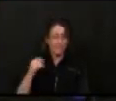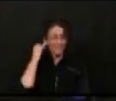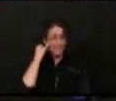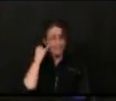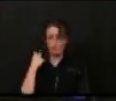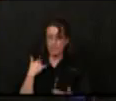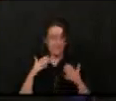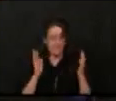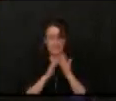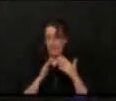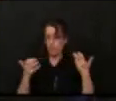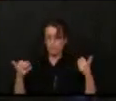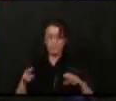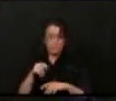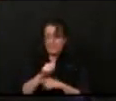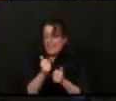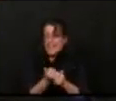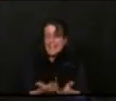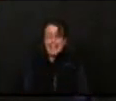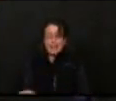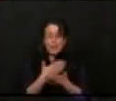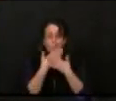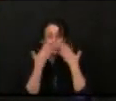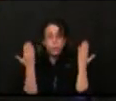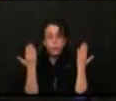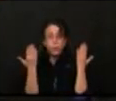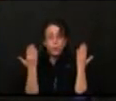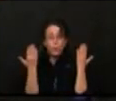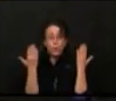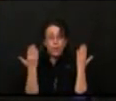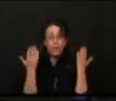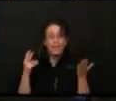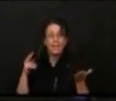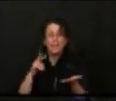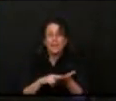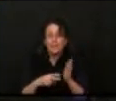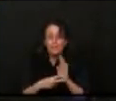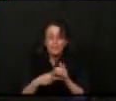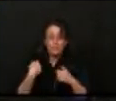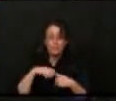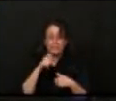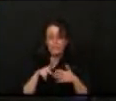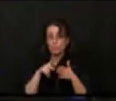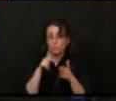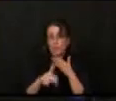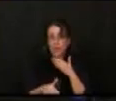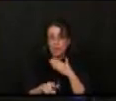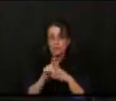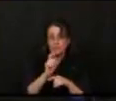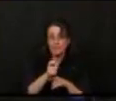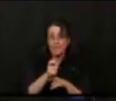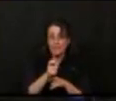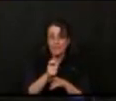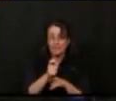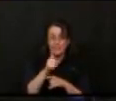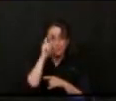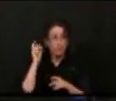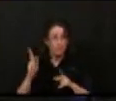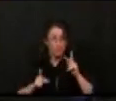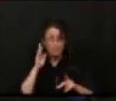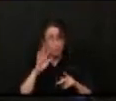neutral, we would have to cut taxes by that amount of money. Because everybody's going to be